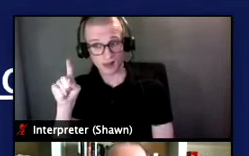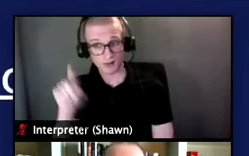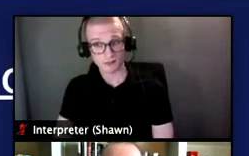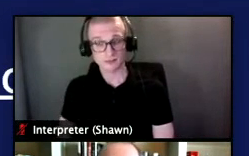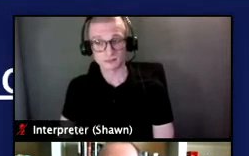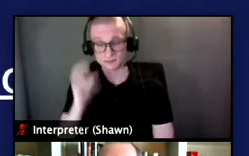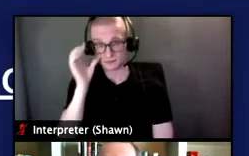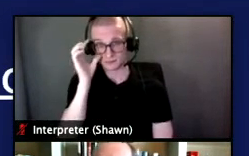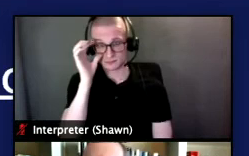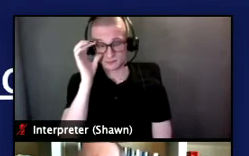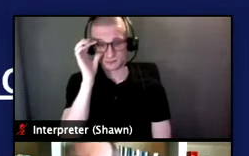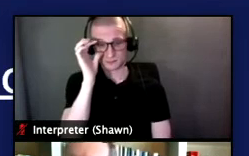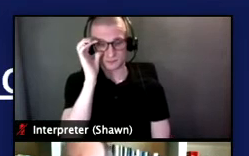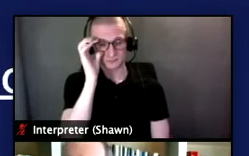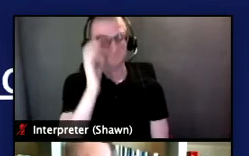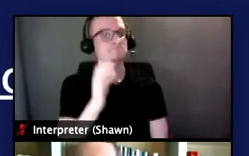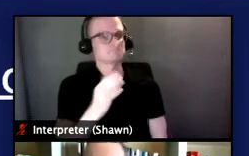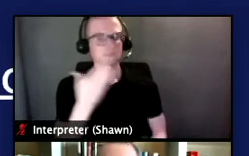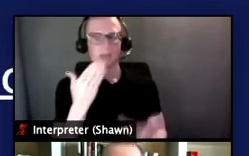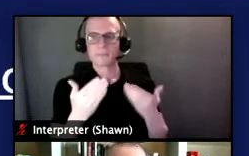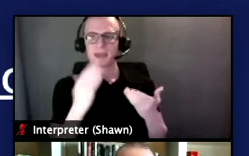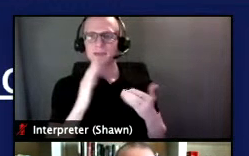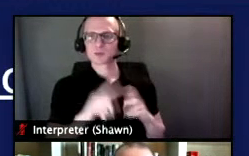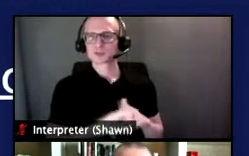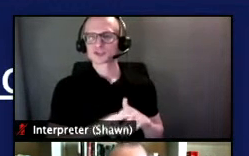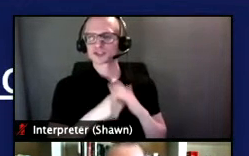I think maybe if we want to start with the last part